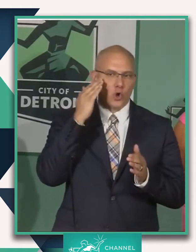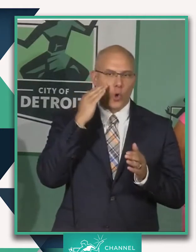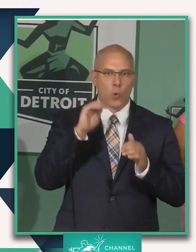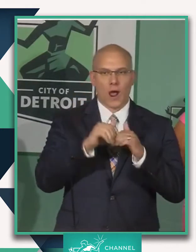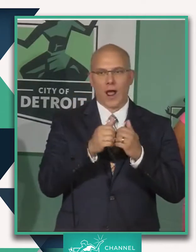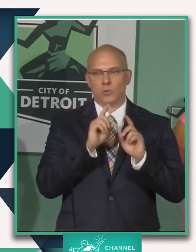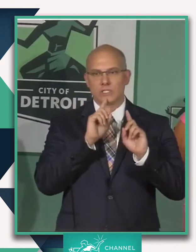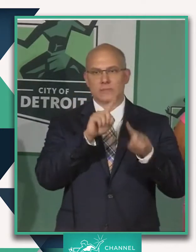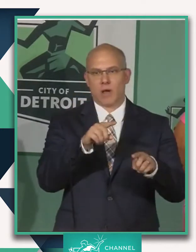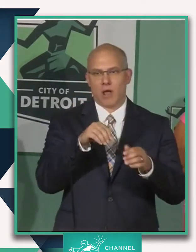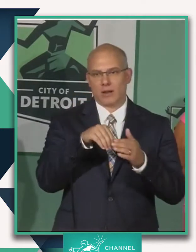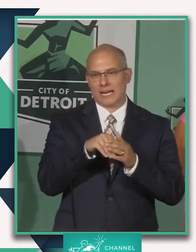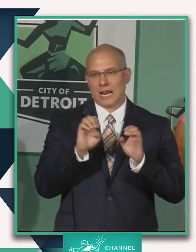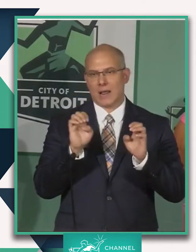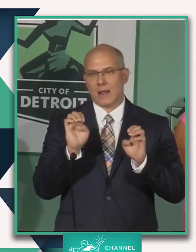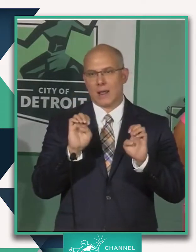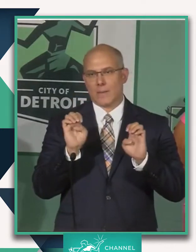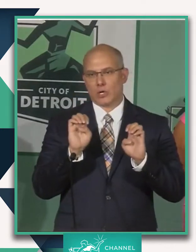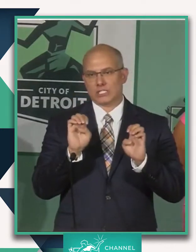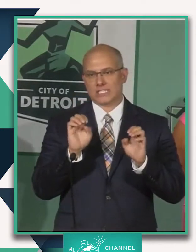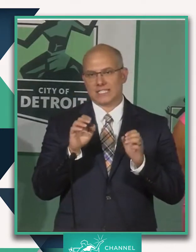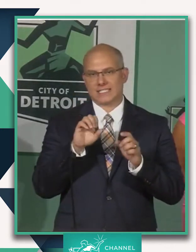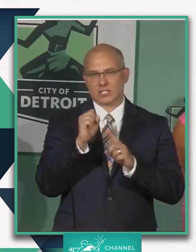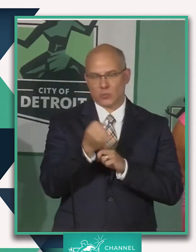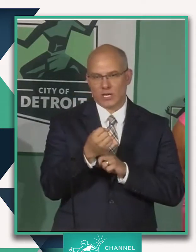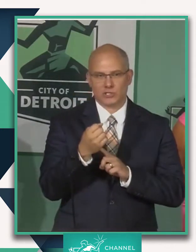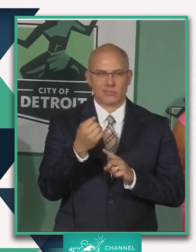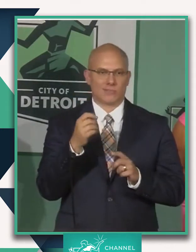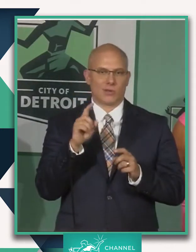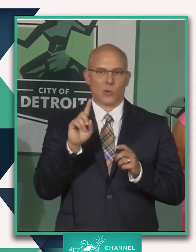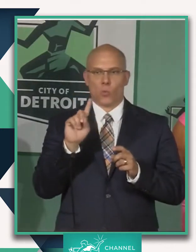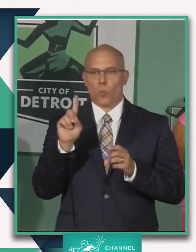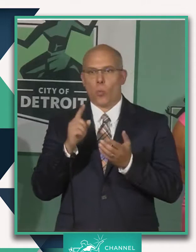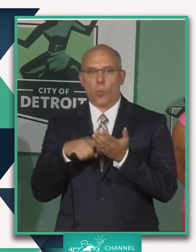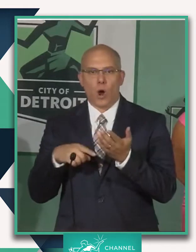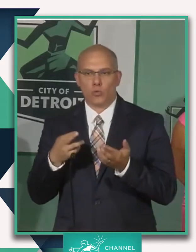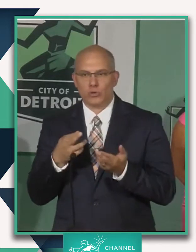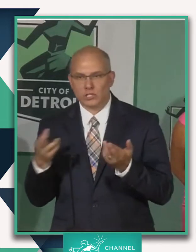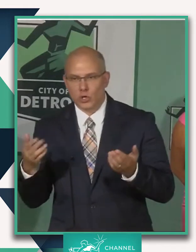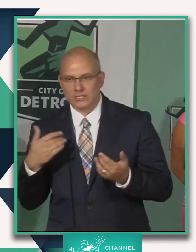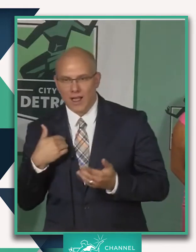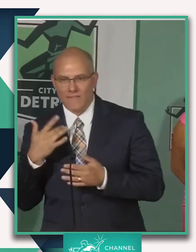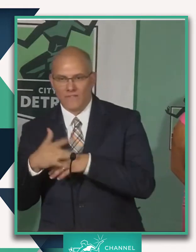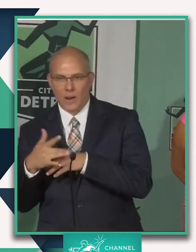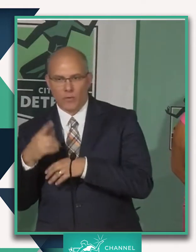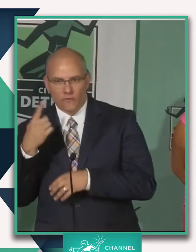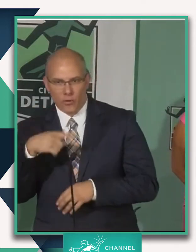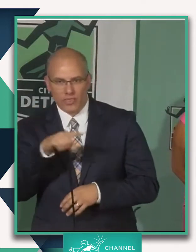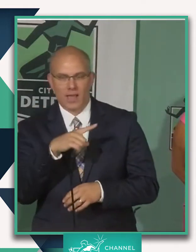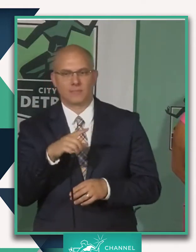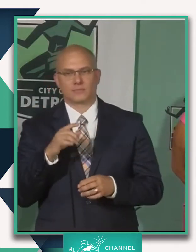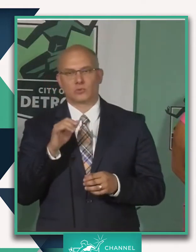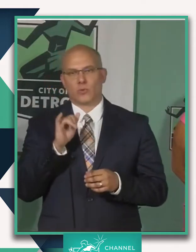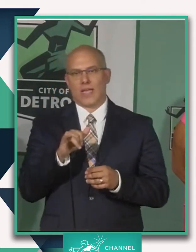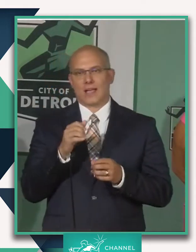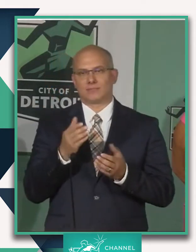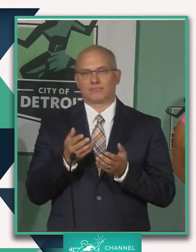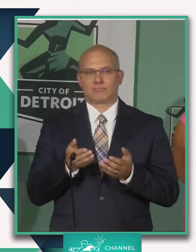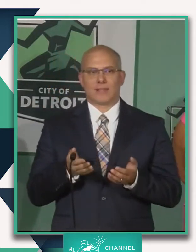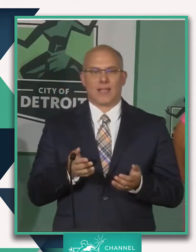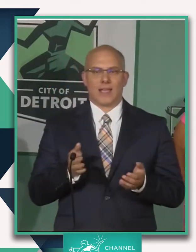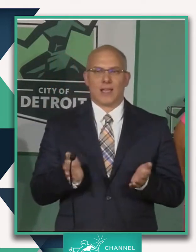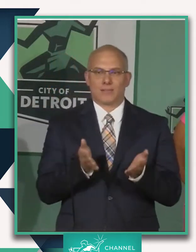going to assist the disabled community on how to respond in emergency situations, on what resources are available for